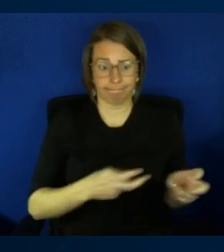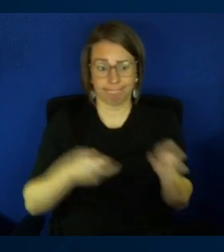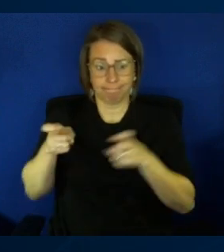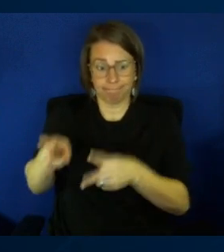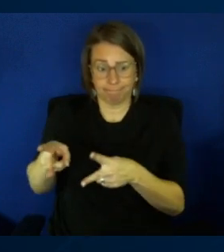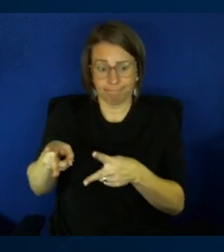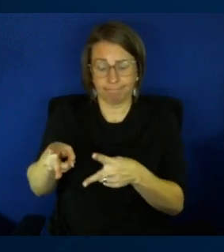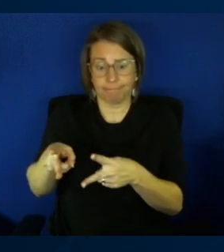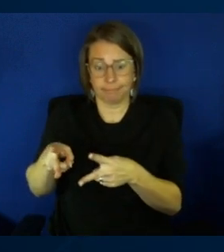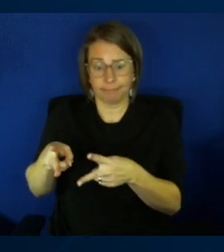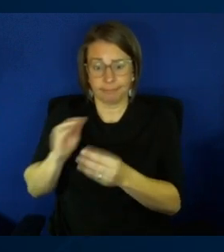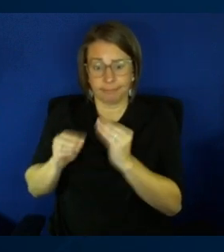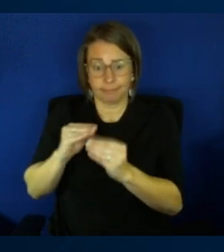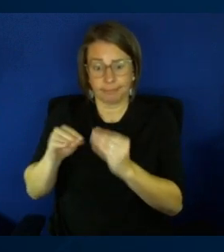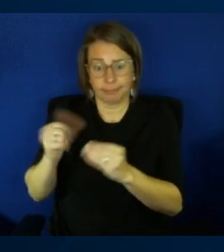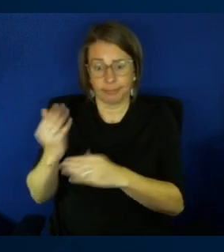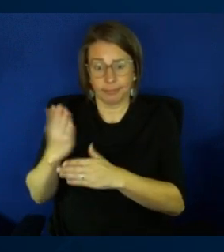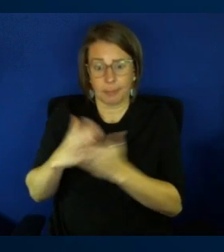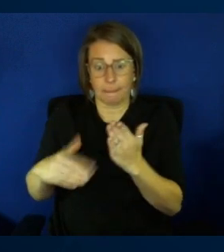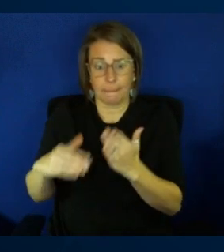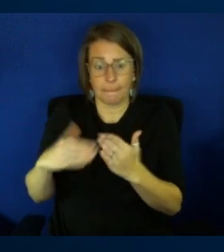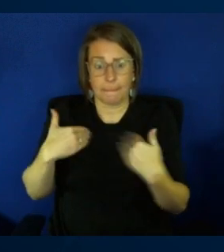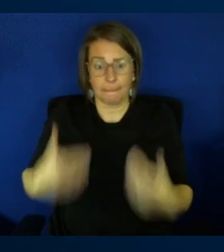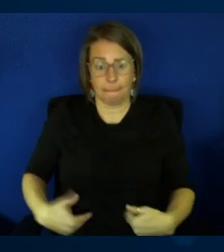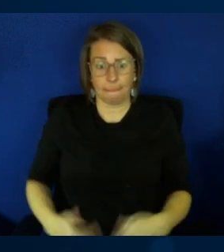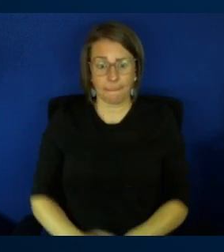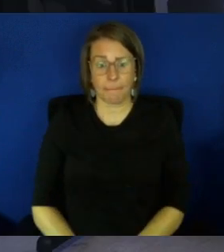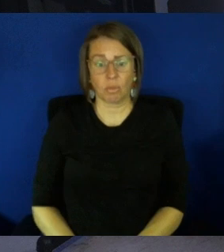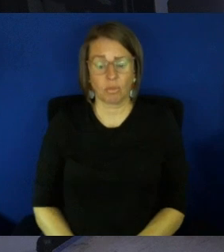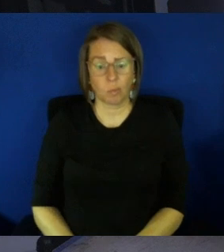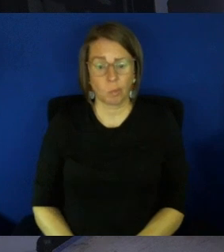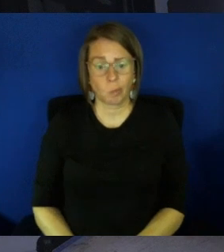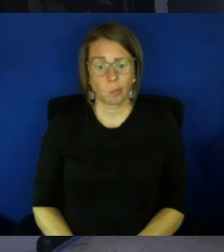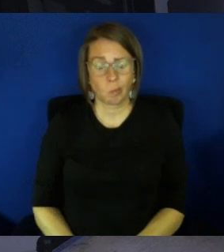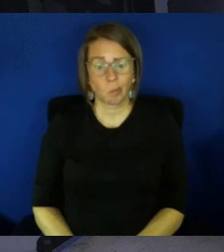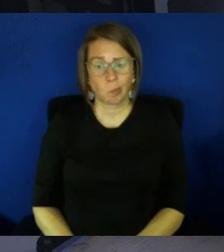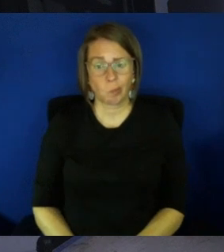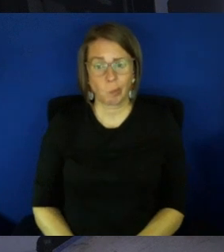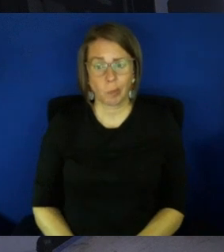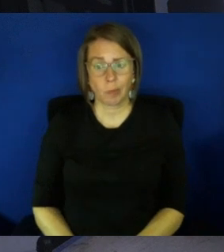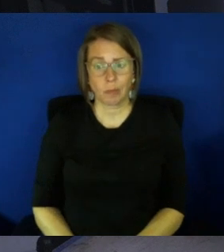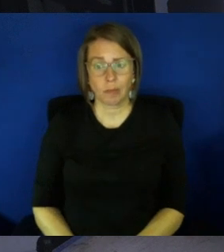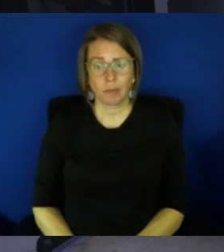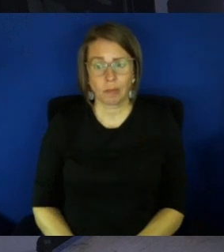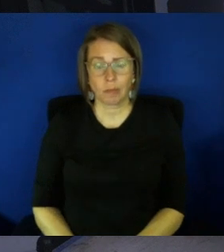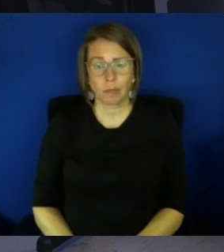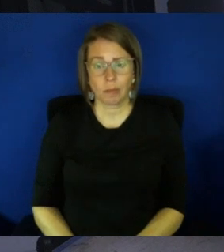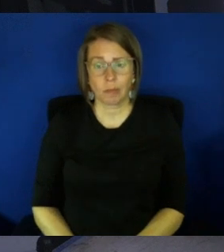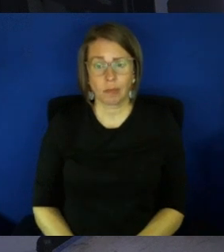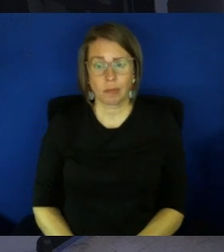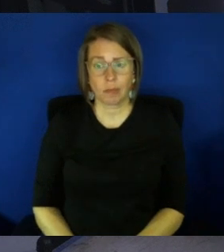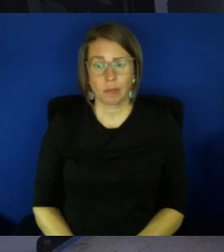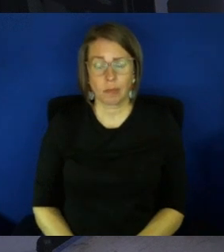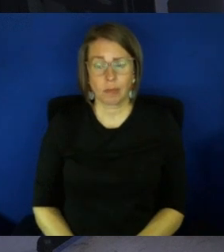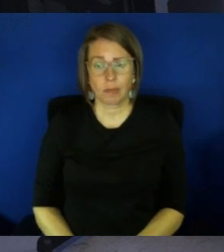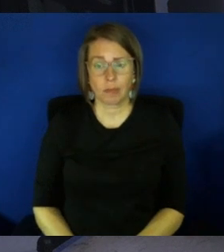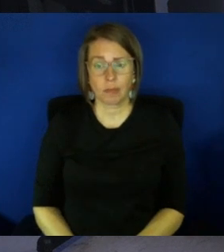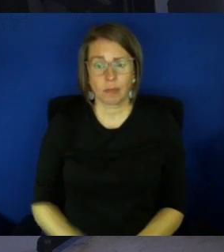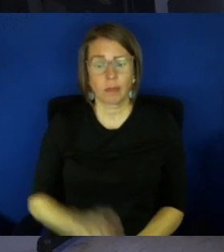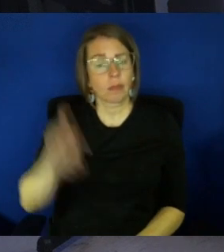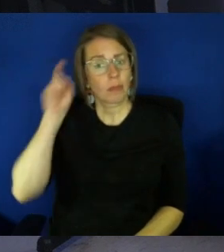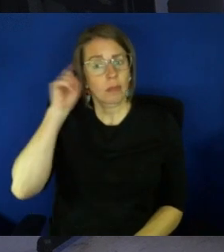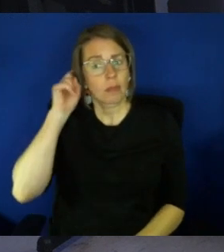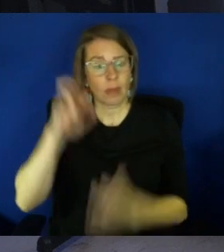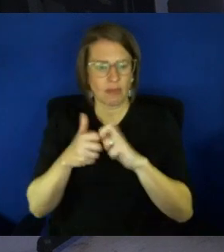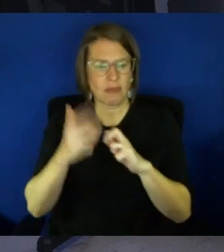other parts of the body? You may, let me just say that back. I think we have a little earphone problem, but one of the questions has been, are there